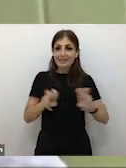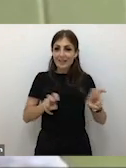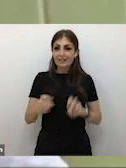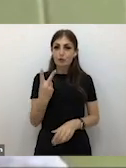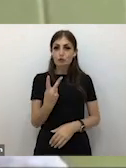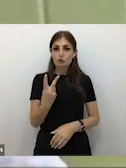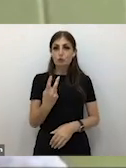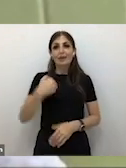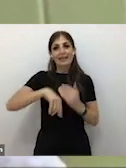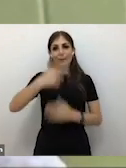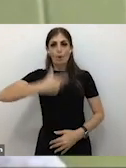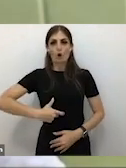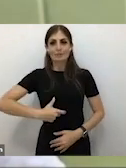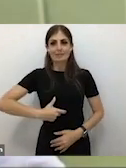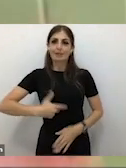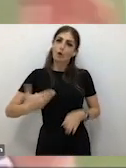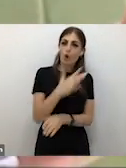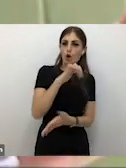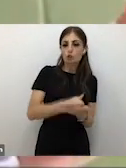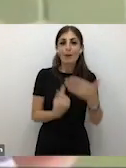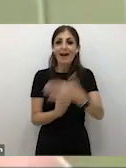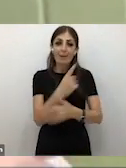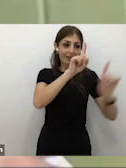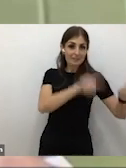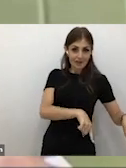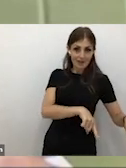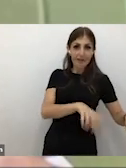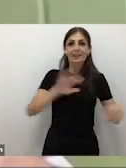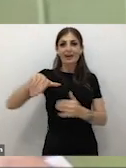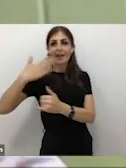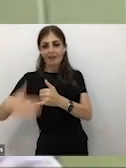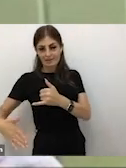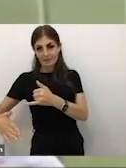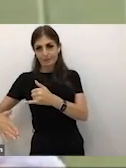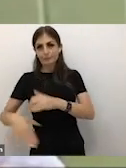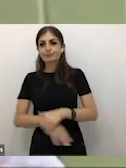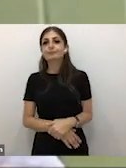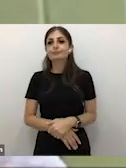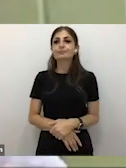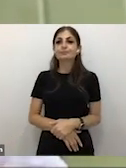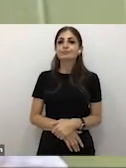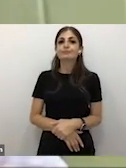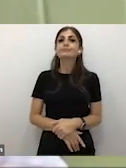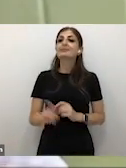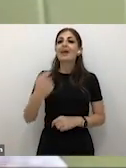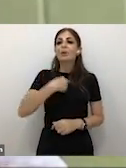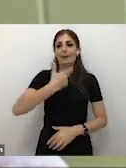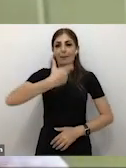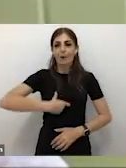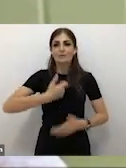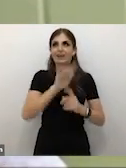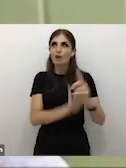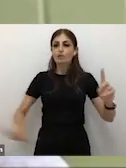in-person workshops. These happen at the start of the program and at the end of the program, and they'll be in person in a